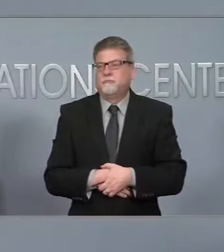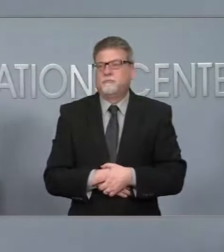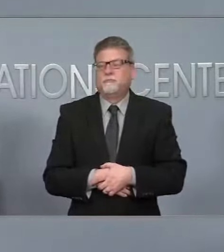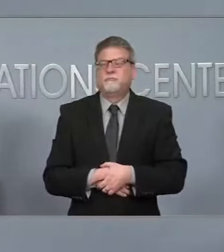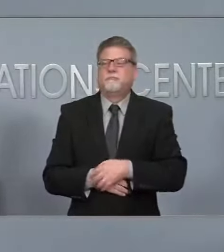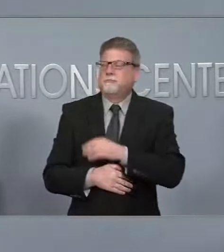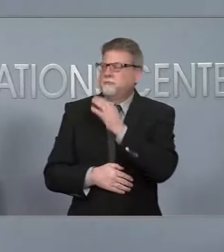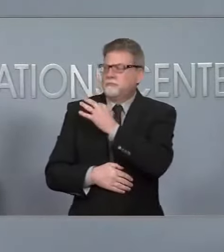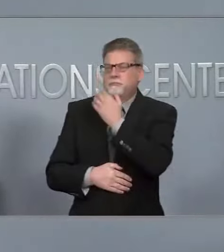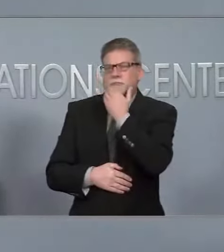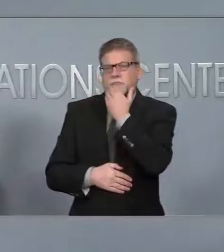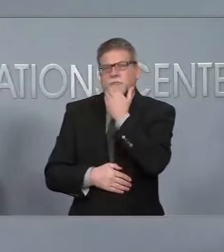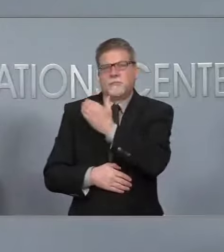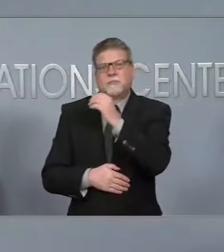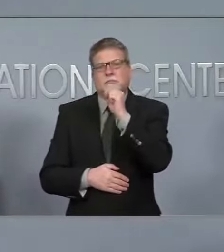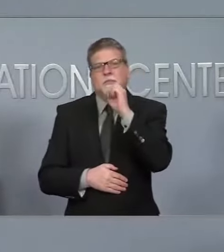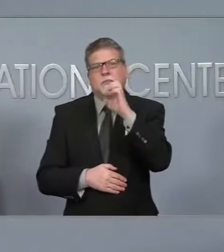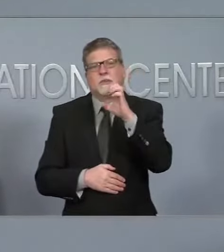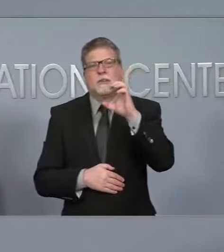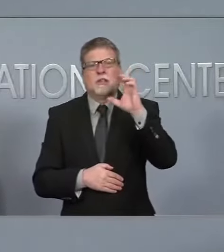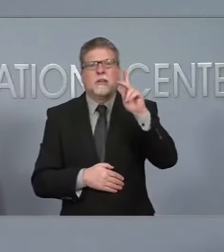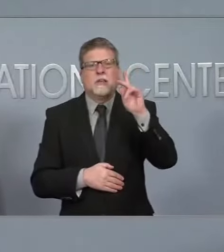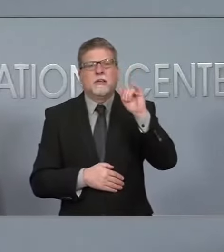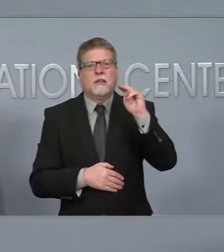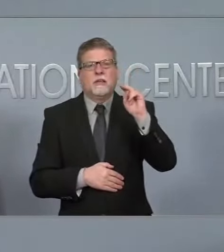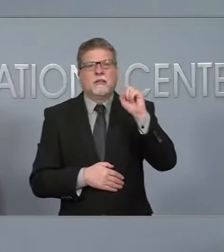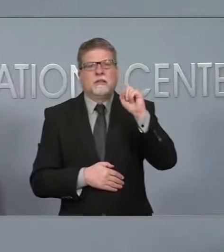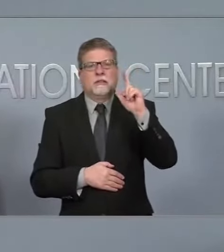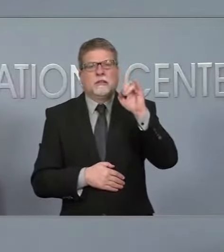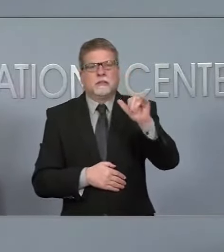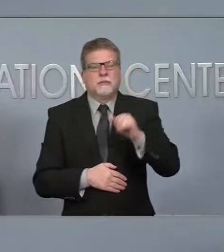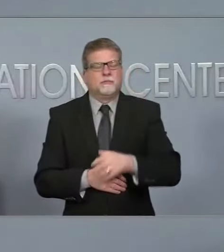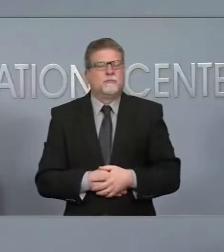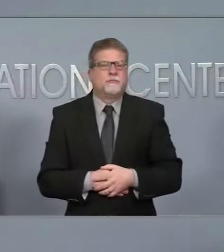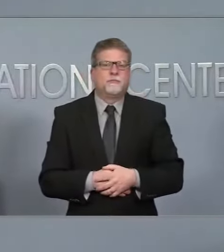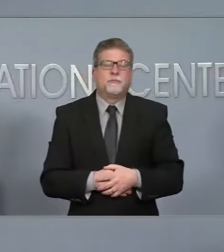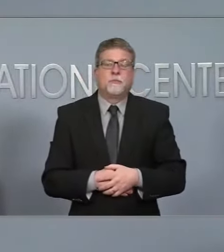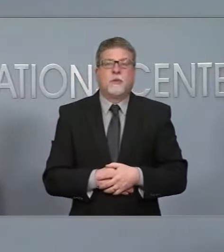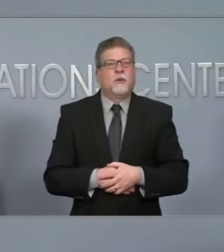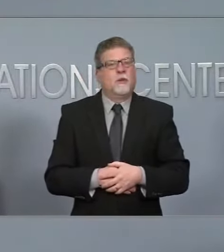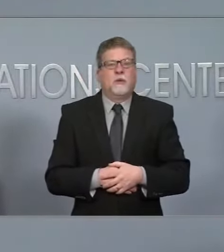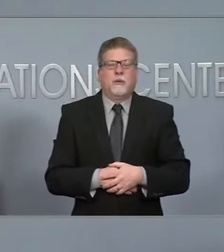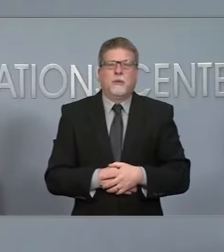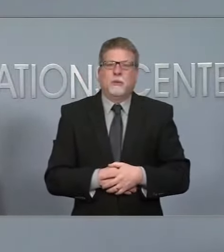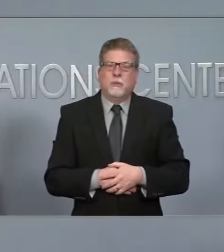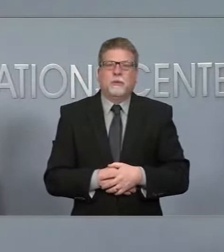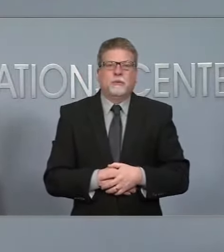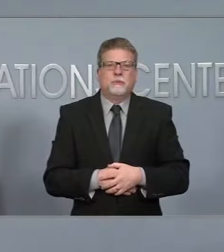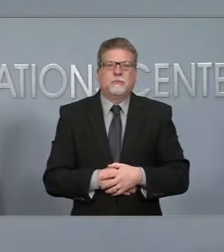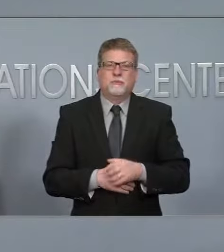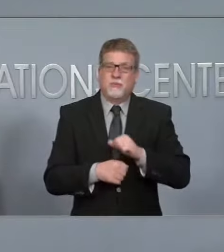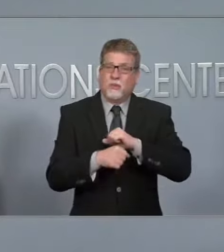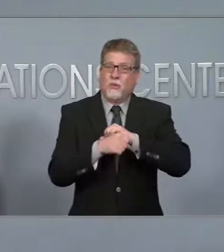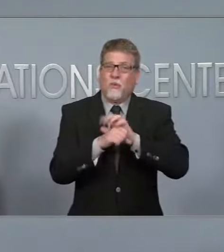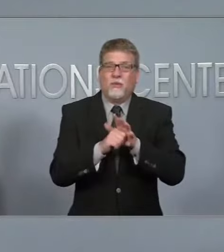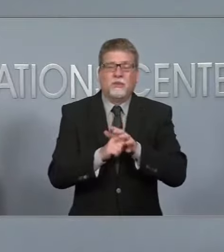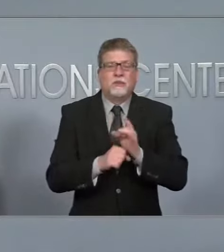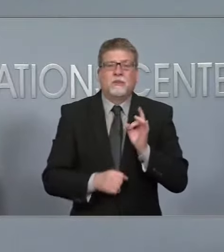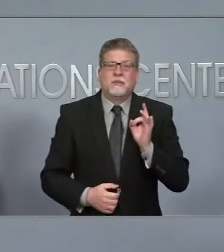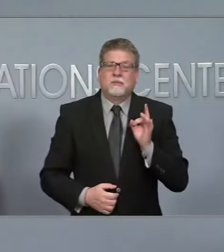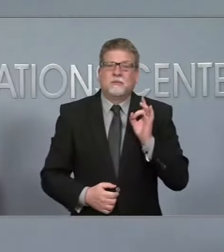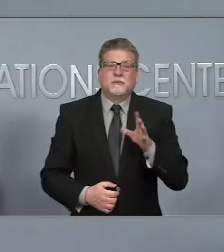Thank you, Secretary Kinsley. This pandemic has been difficult for all of us. It's been particularly tough on